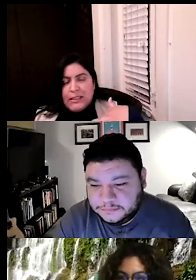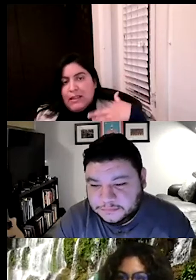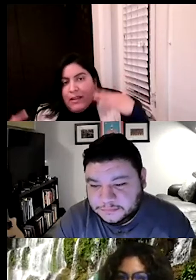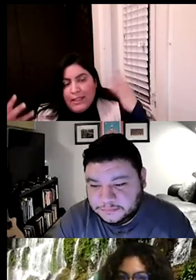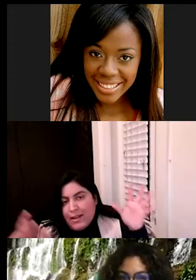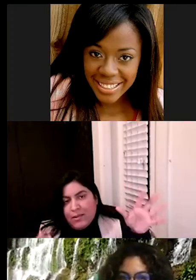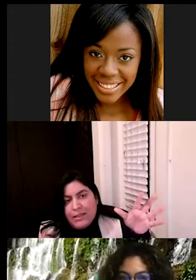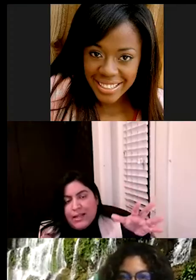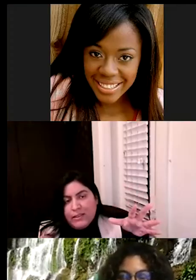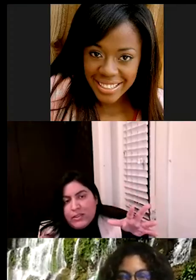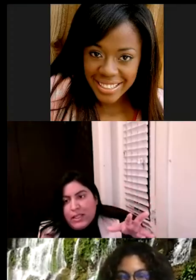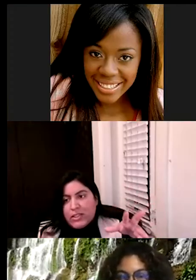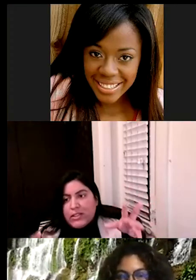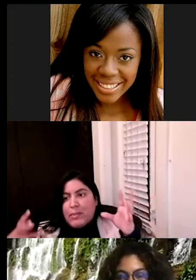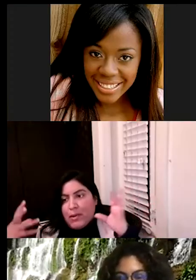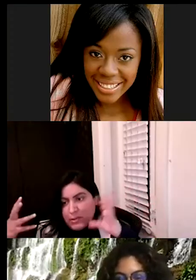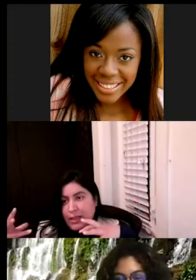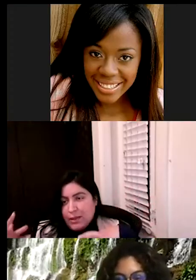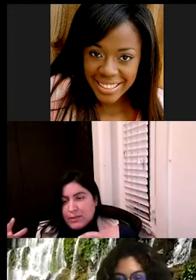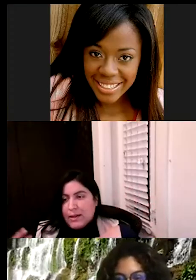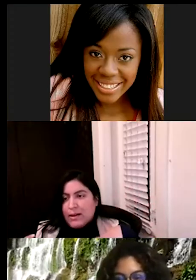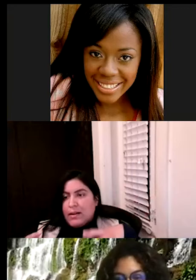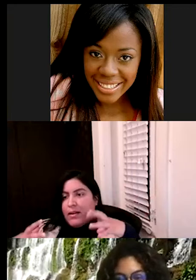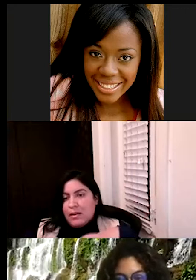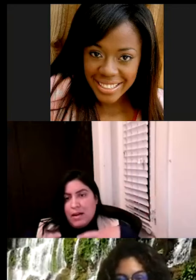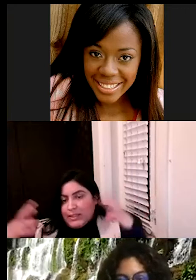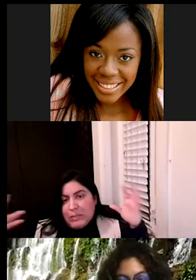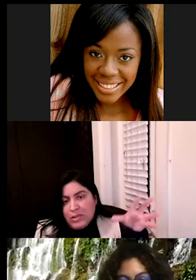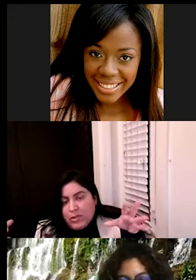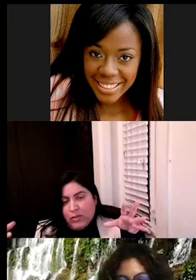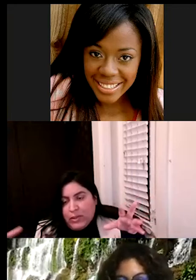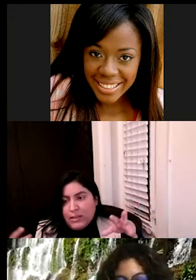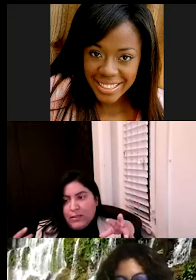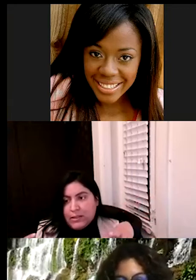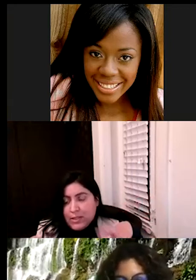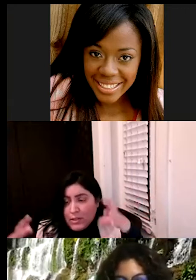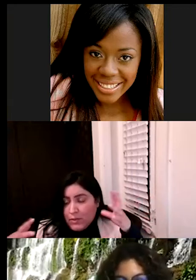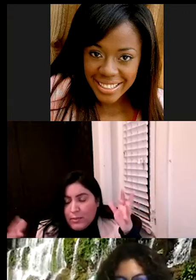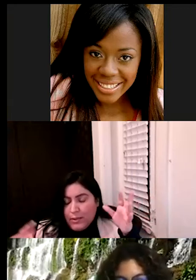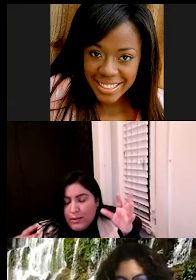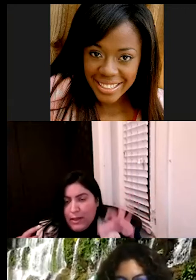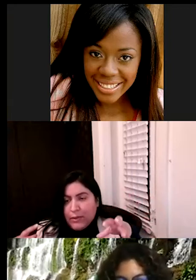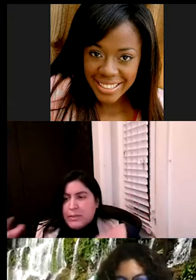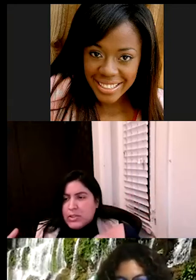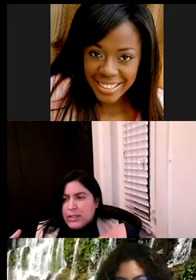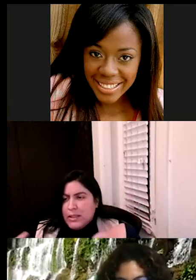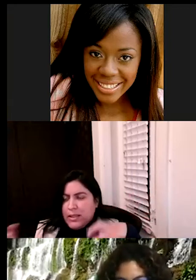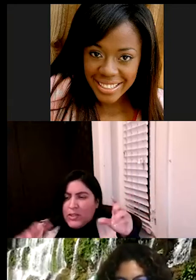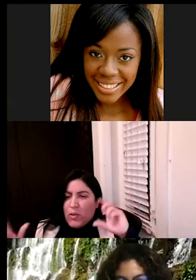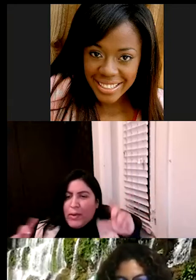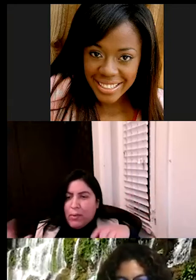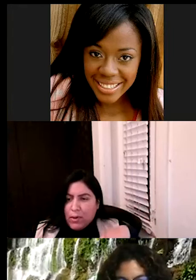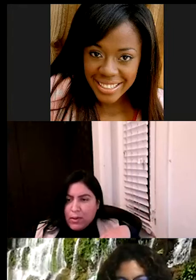spaces, again, not only in higher education, but also in healthcare as a commissioner for the city of Los Angeles in the Health Commission.